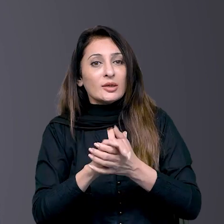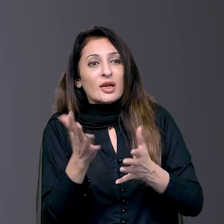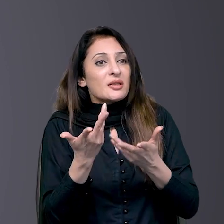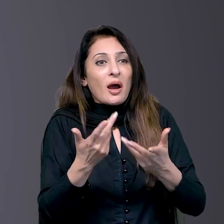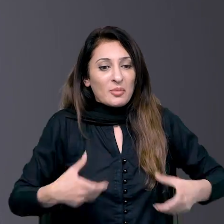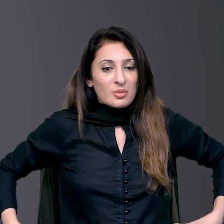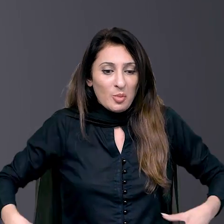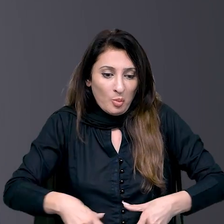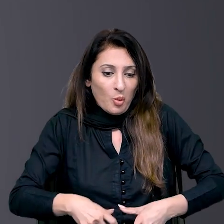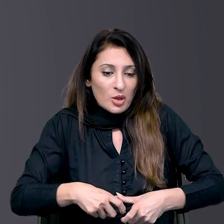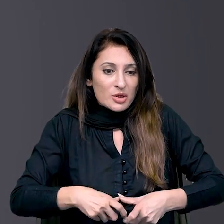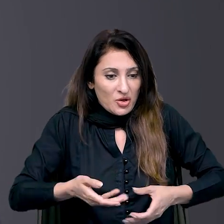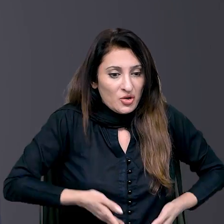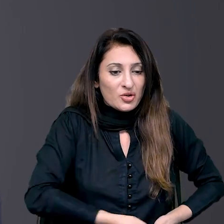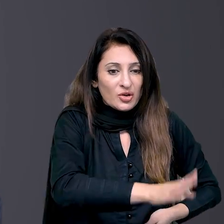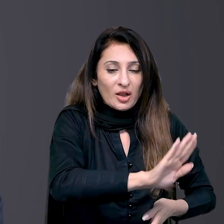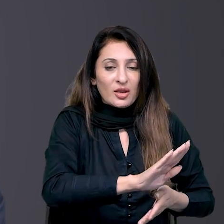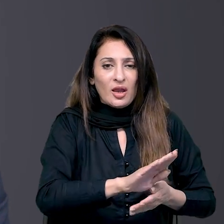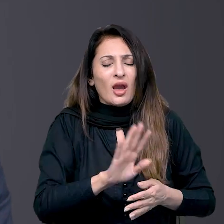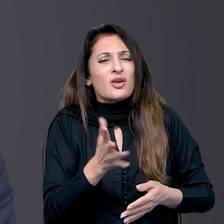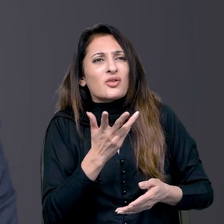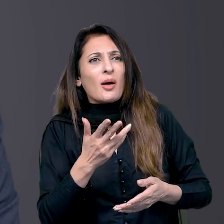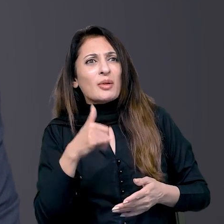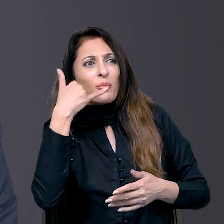telephonic complaint on your 15 number.